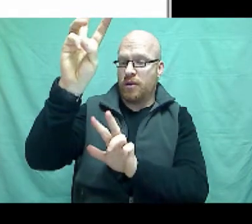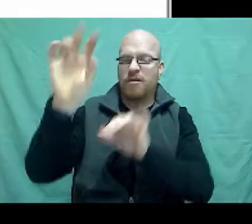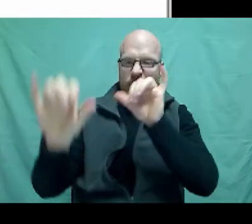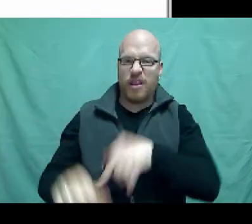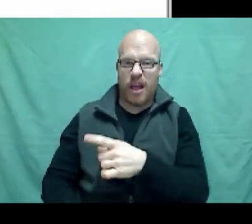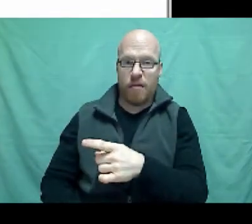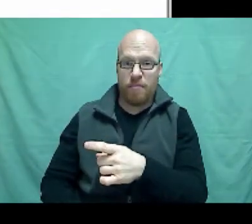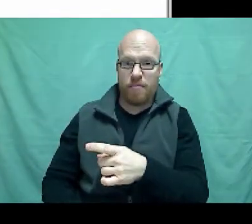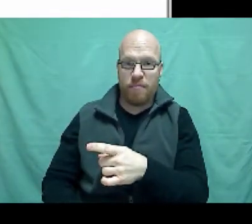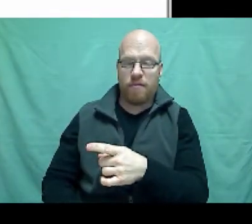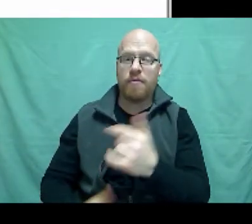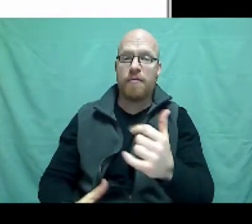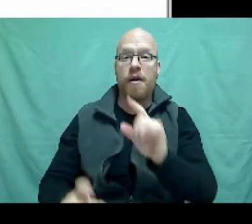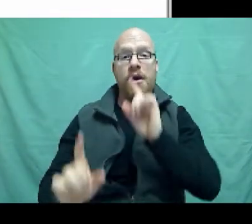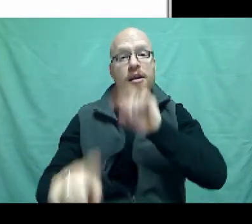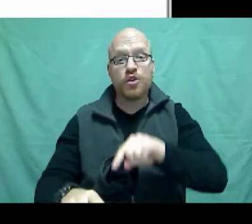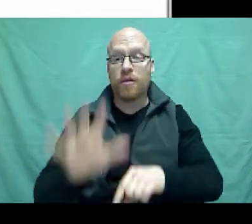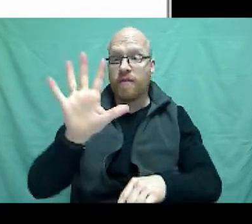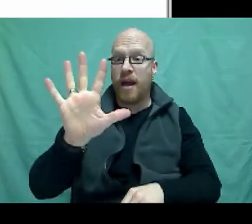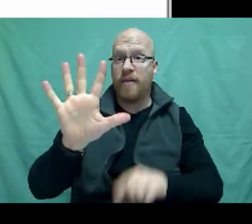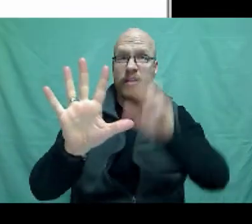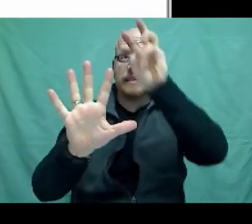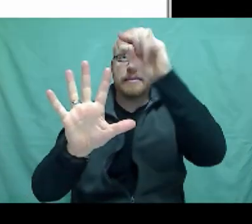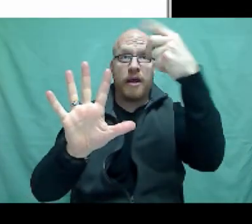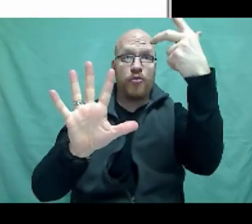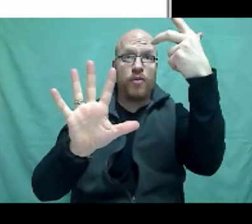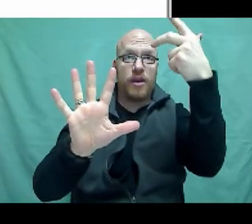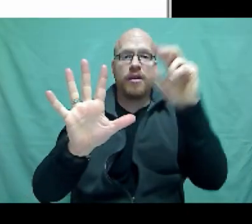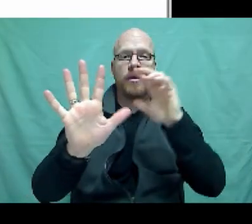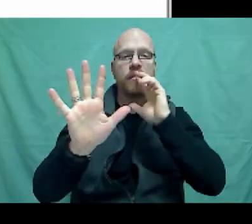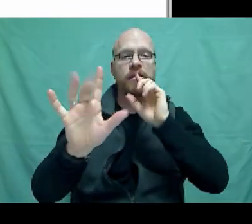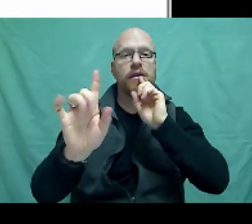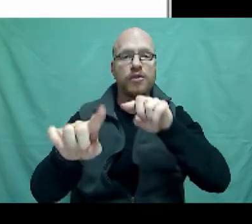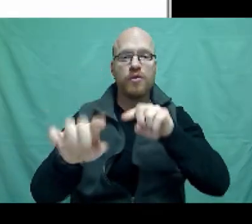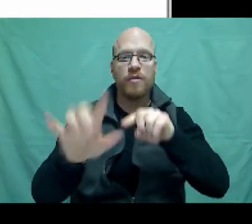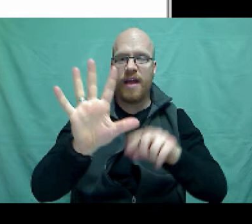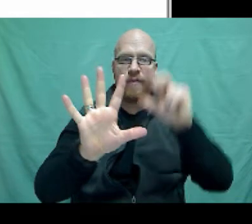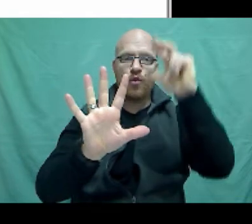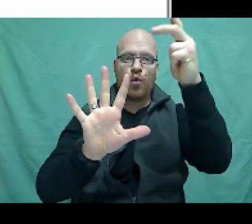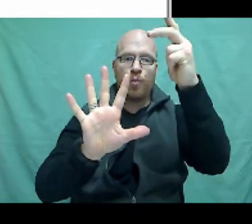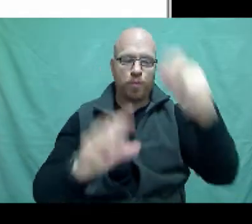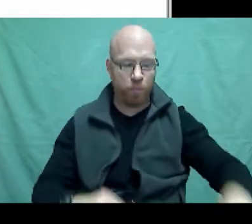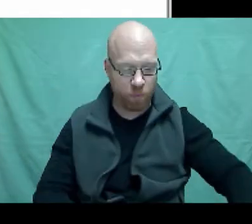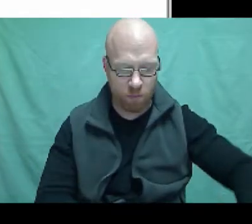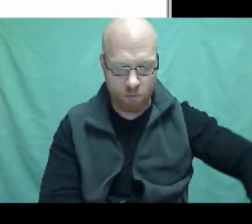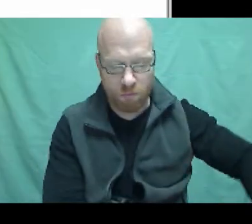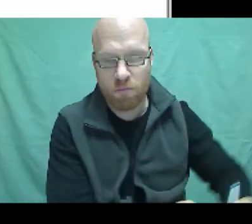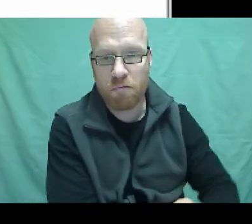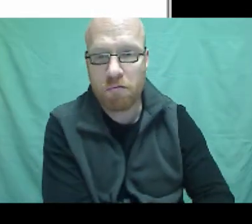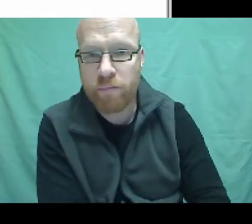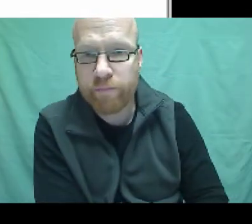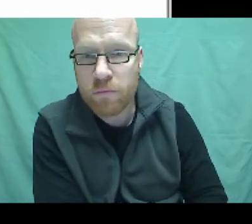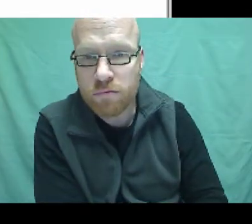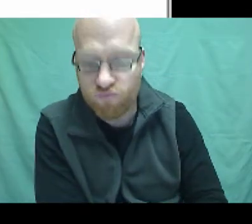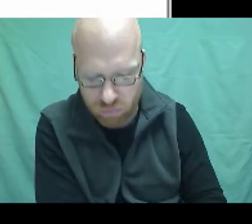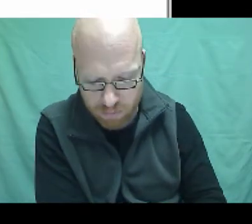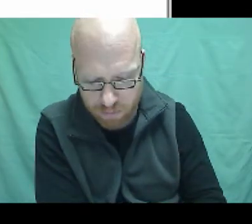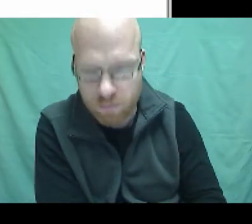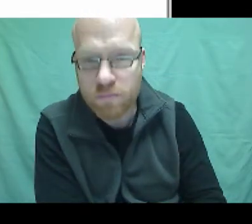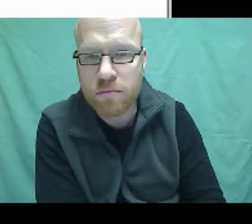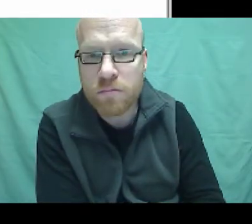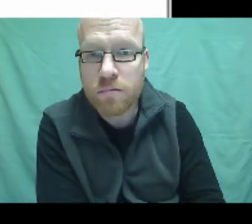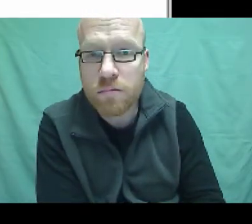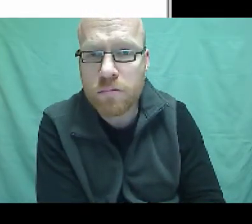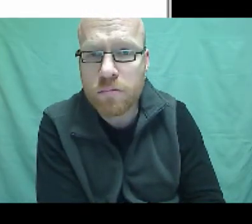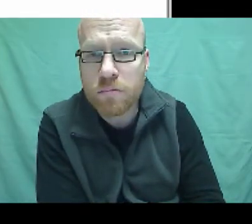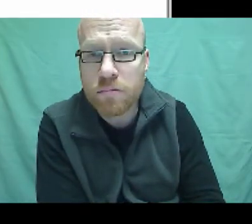We follow the order, top then bottom, numerator then denominator. The answer would be 5 to the 6 minus 3. It'd be 5